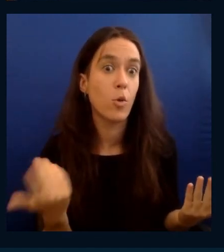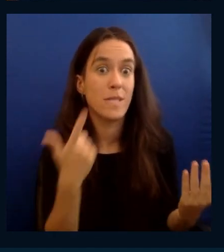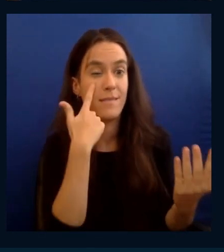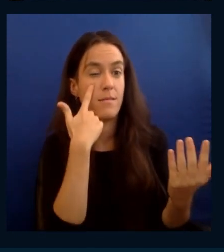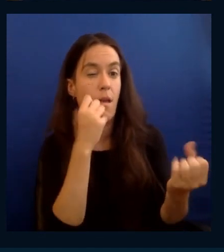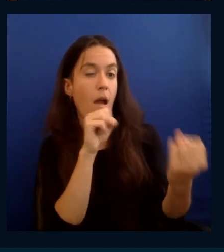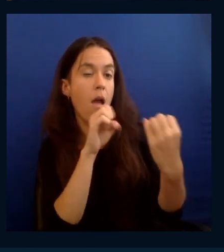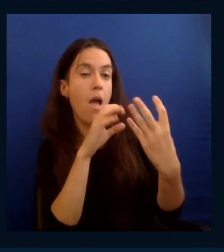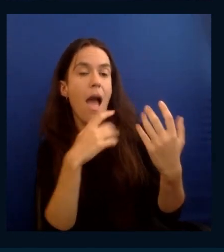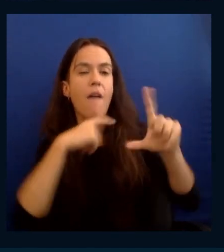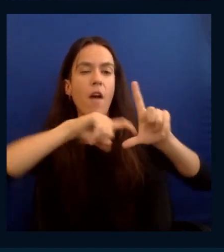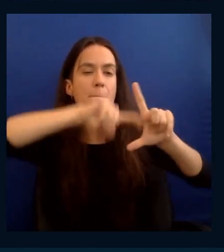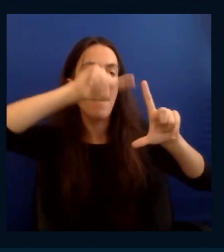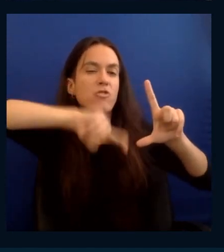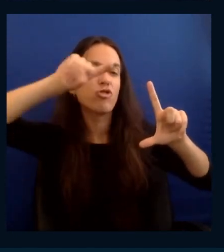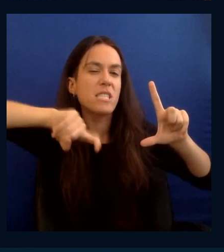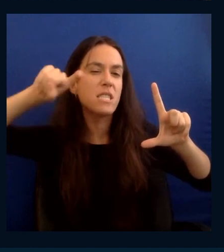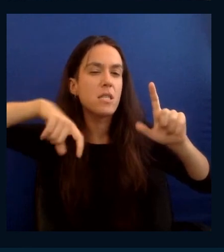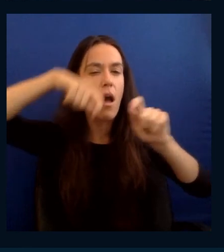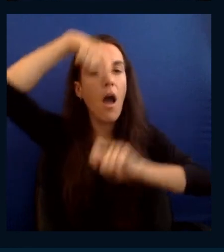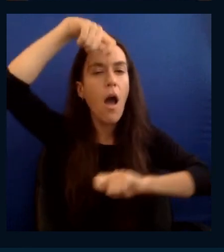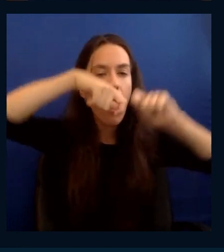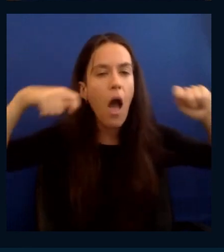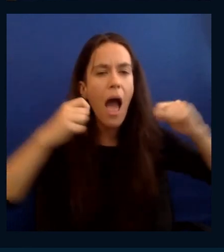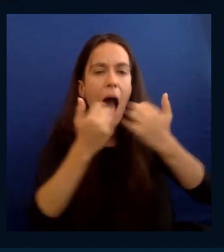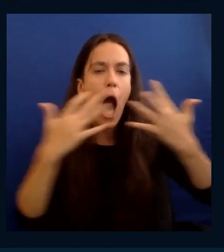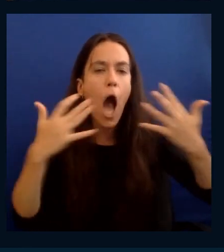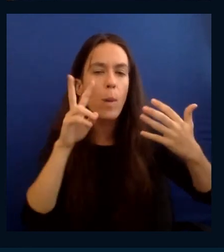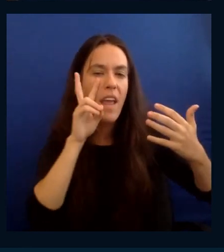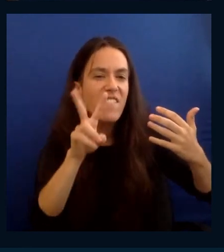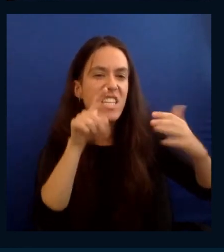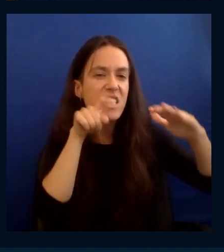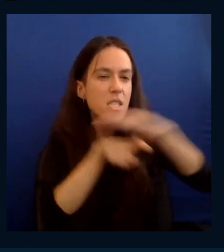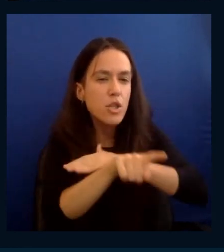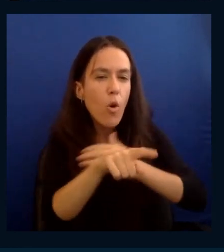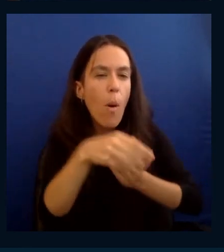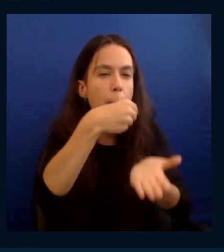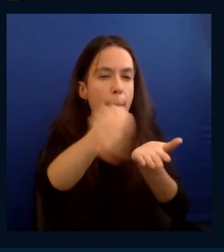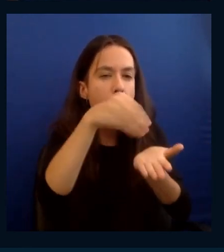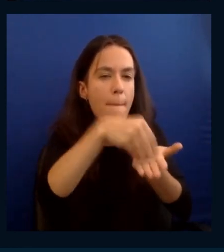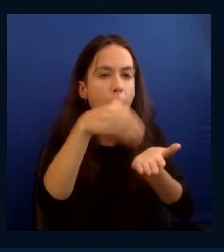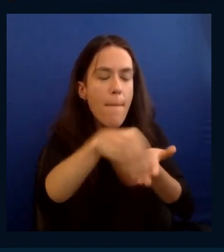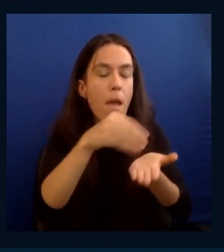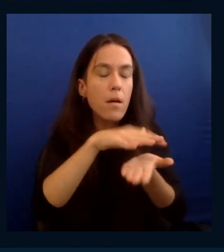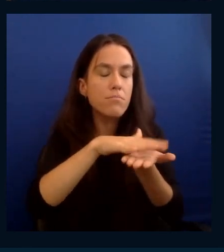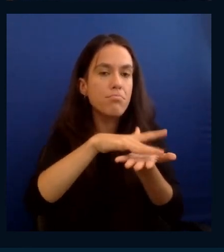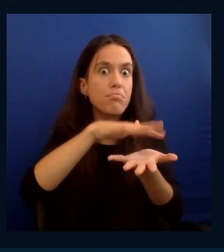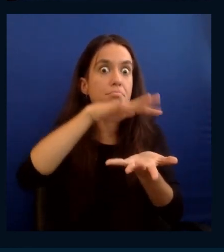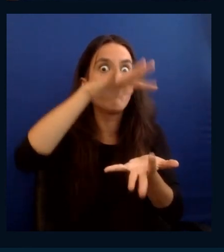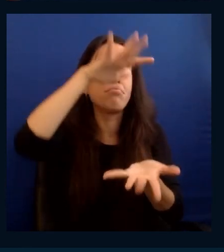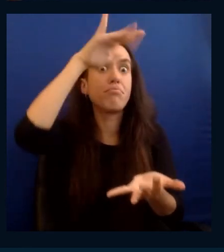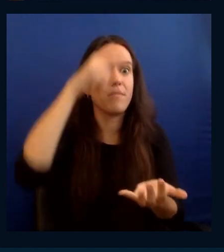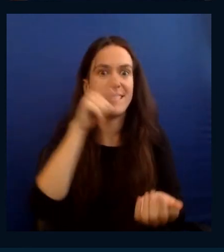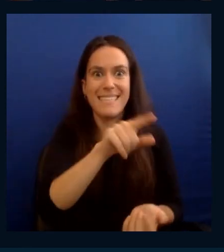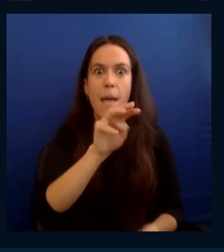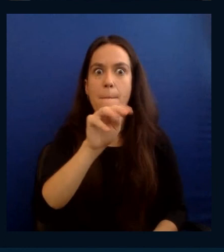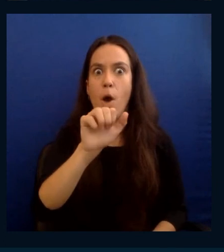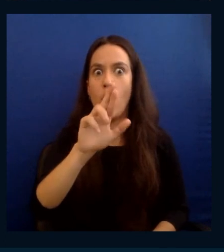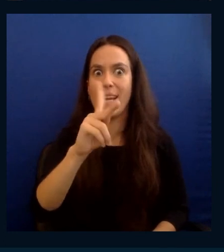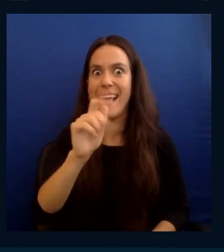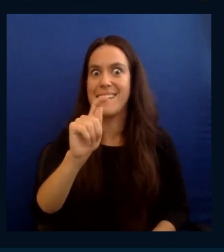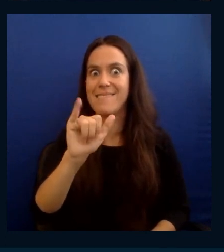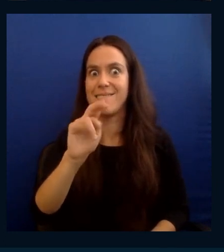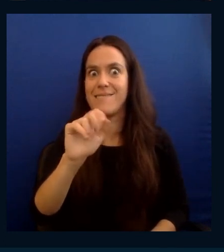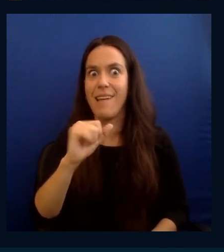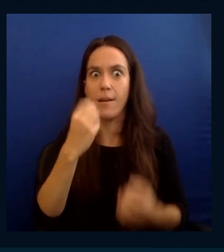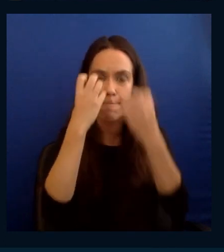metrics. We can see how many visitors went to each site, how much they bought, and that makes the marketing team happy and the organization happy, because as a